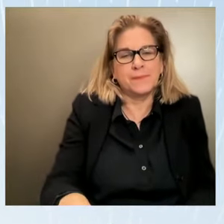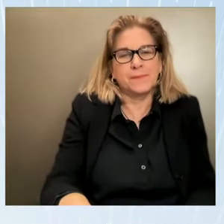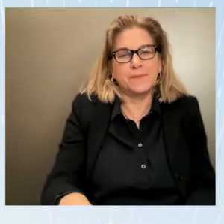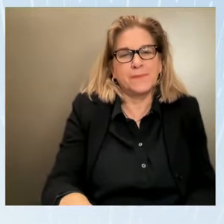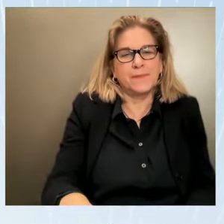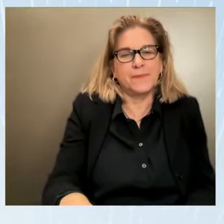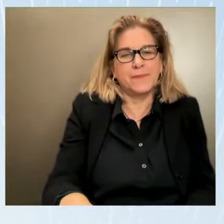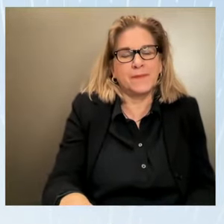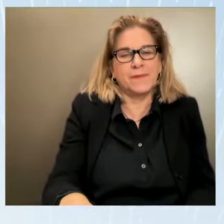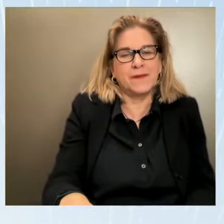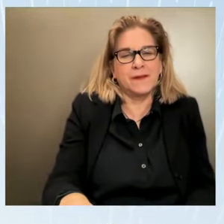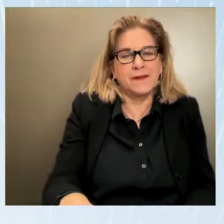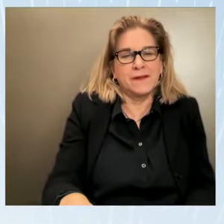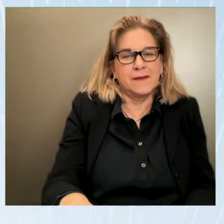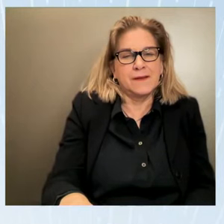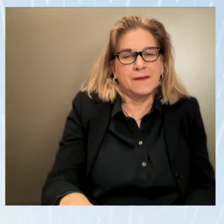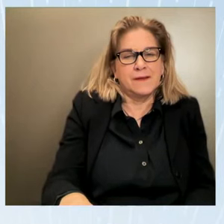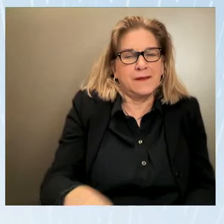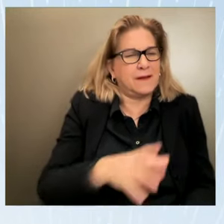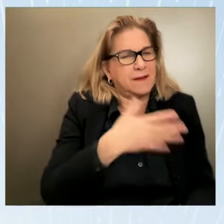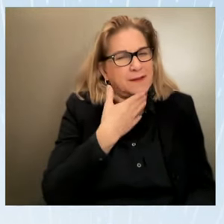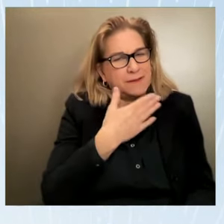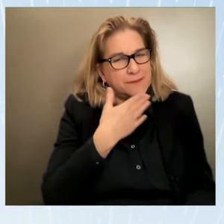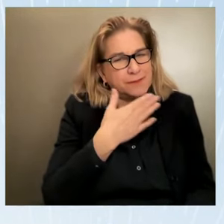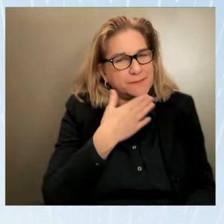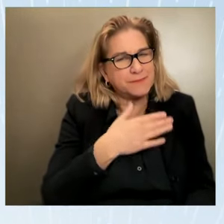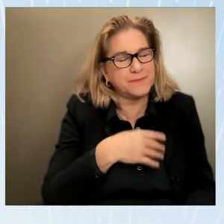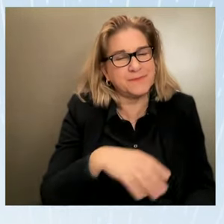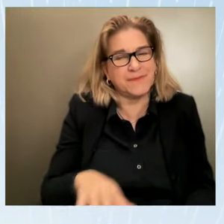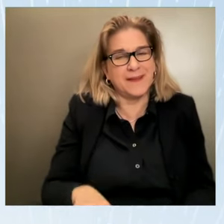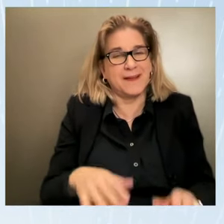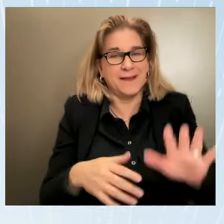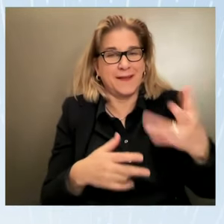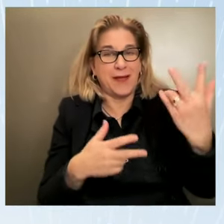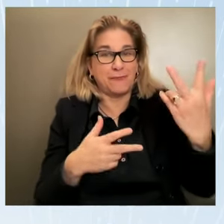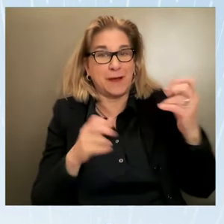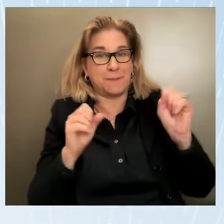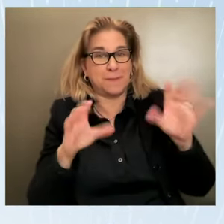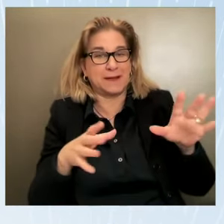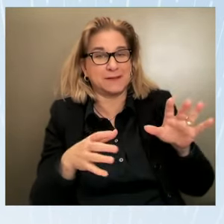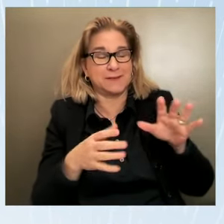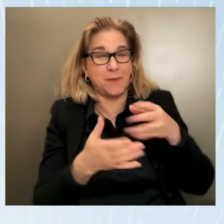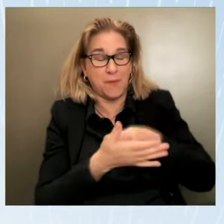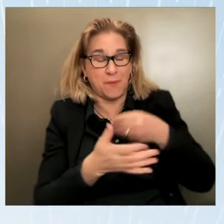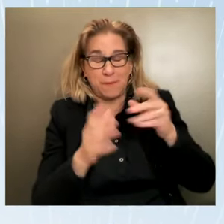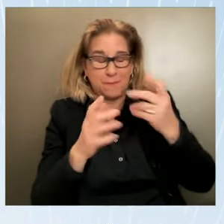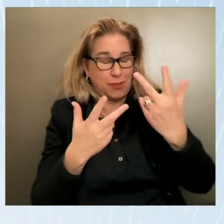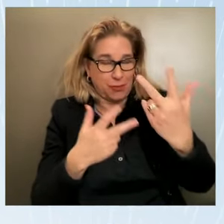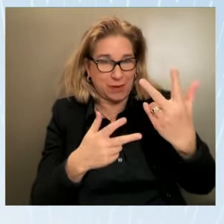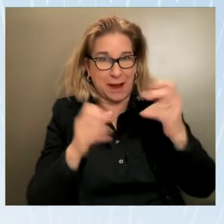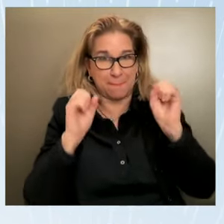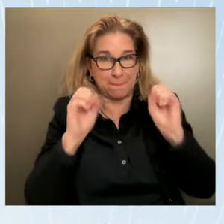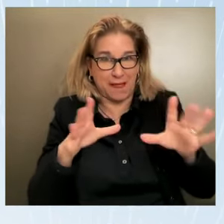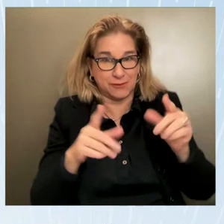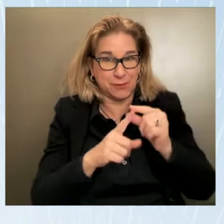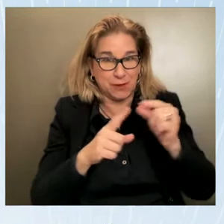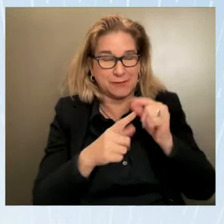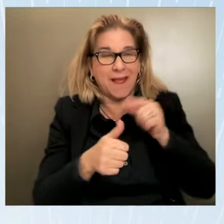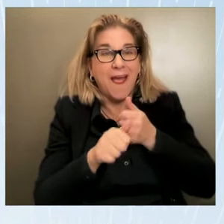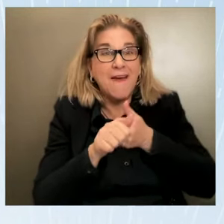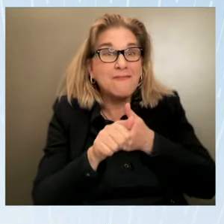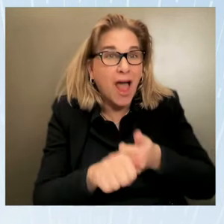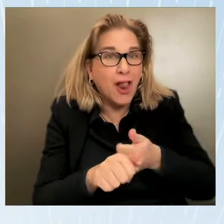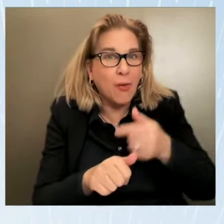money. But a really important reminder that this is big business and Treasury has unique tools to really get at it.